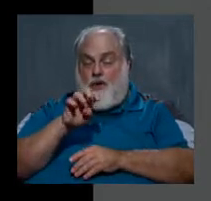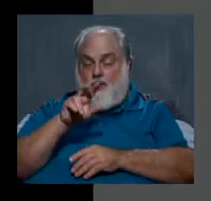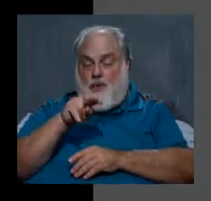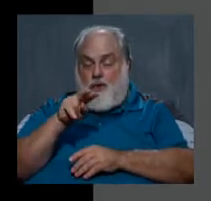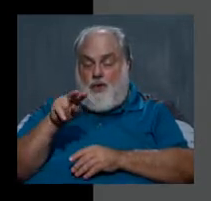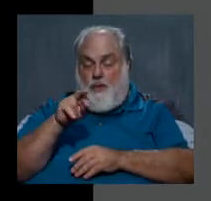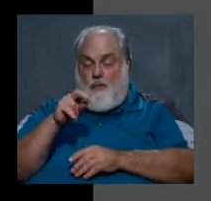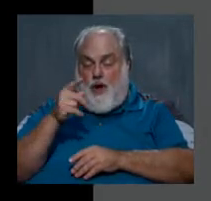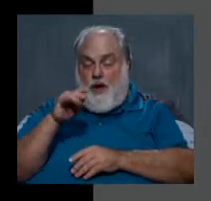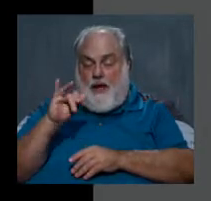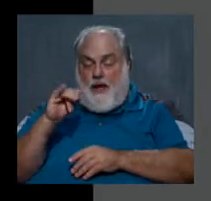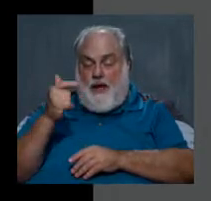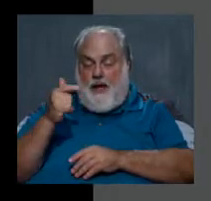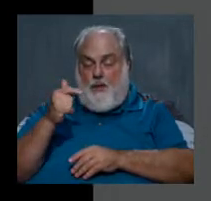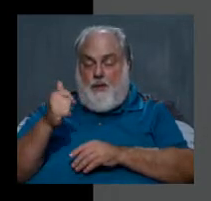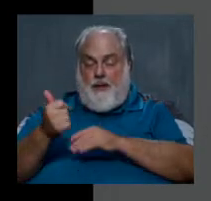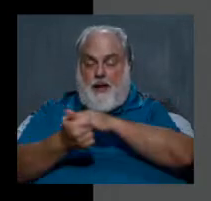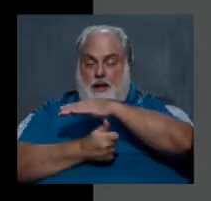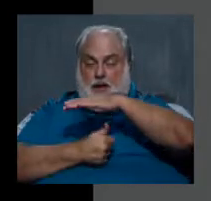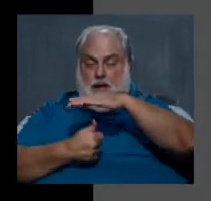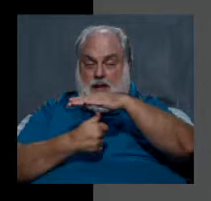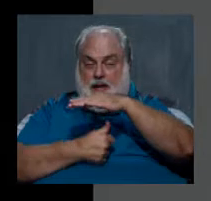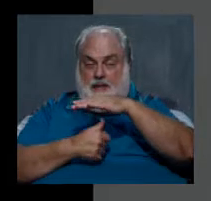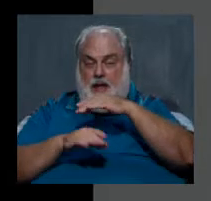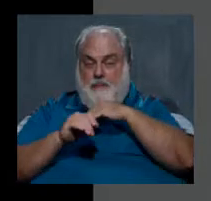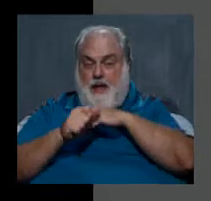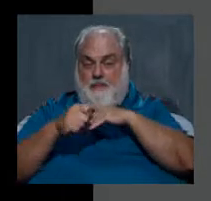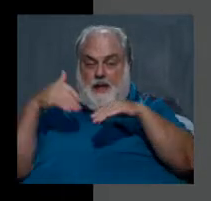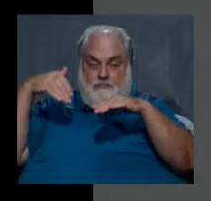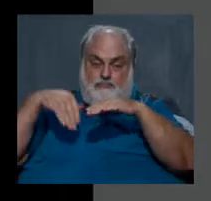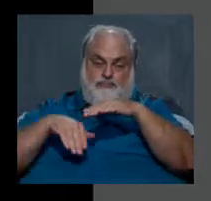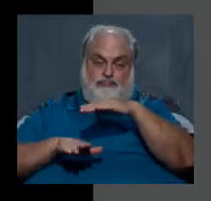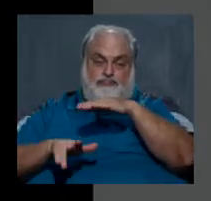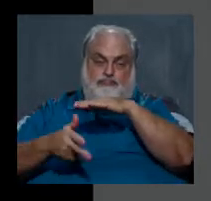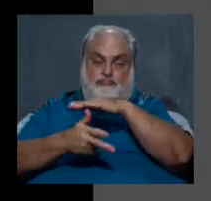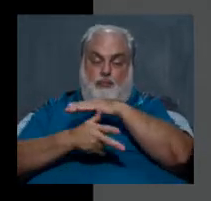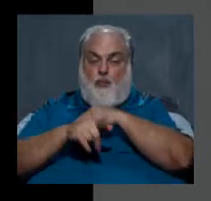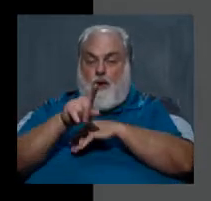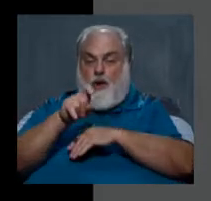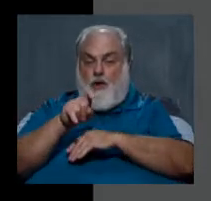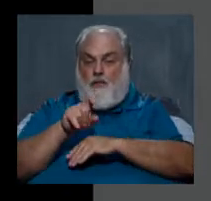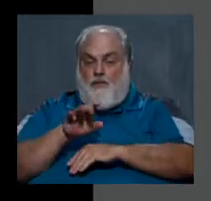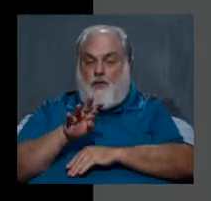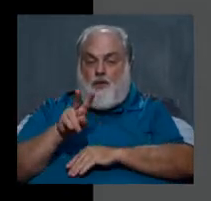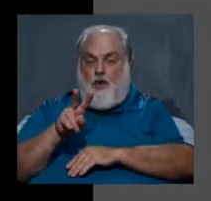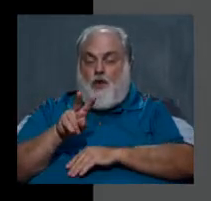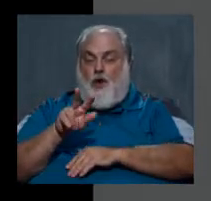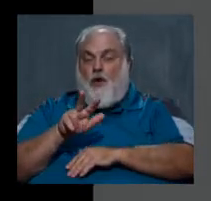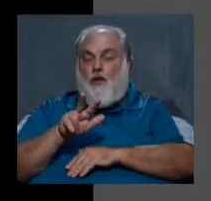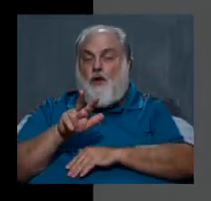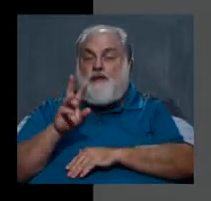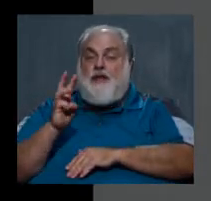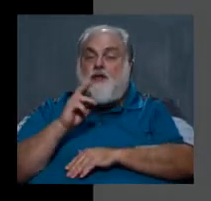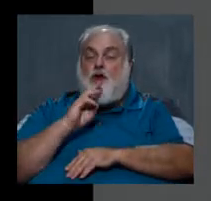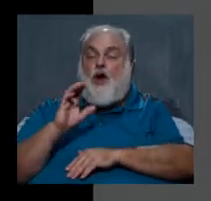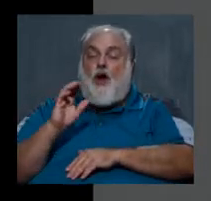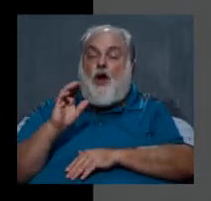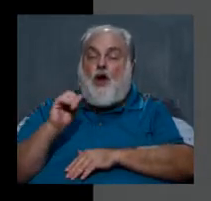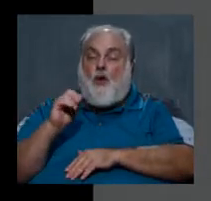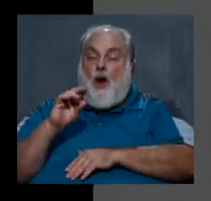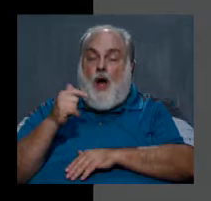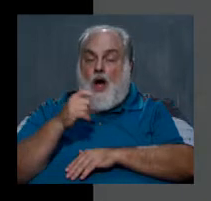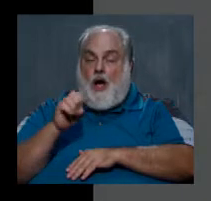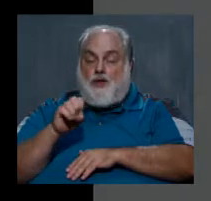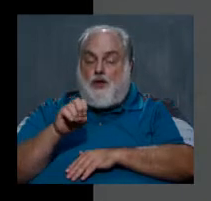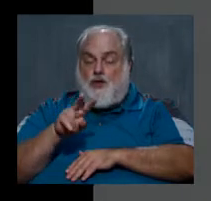the building in the basement. The plan indicates of the 442 parking spaces, 36 are garages, 206 covered carport